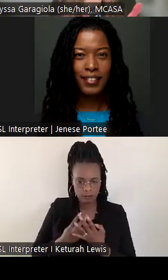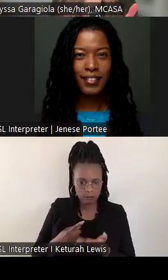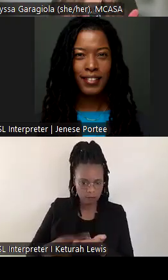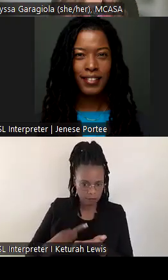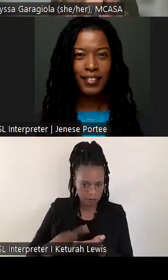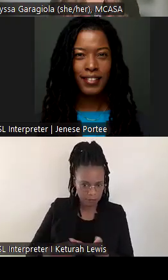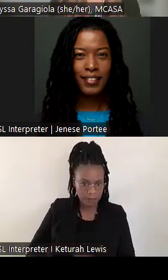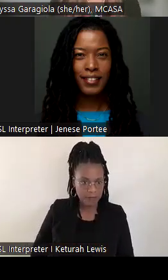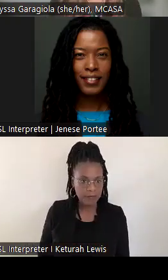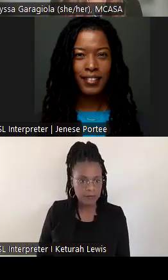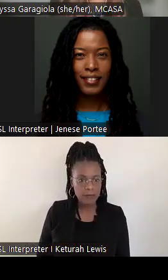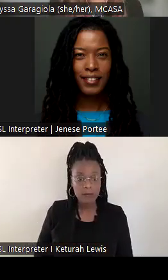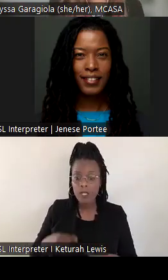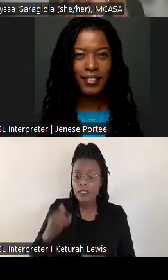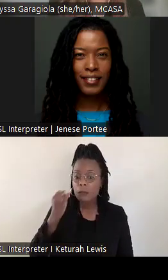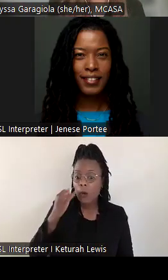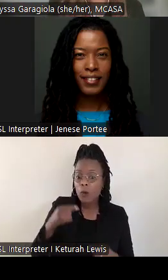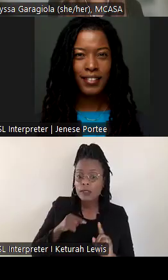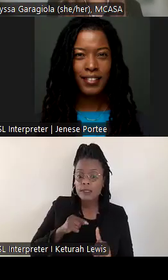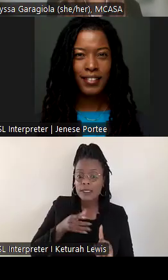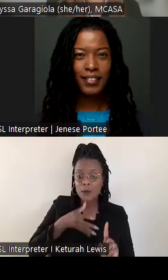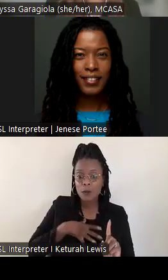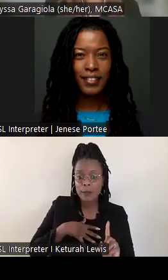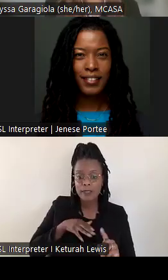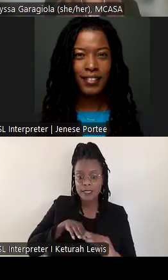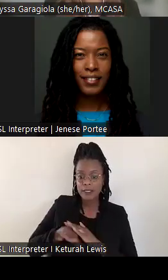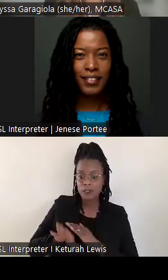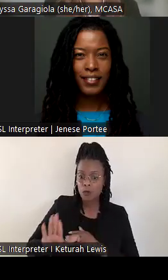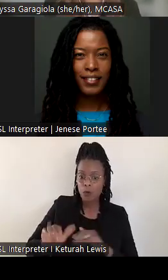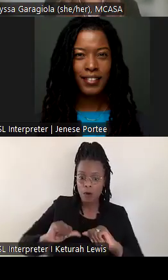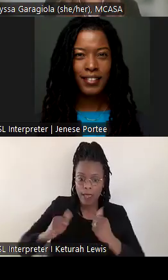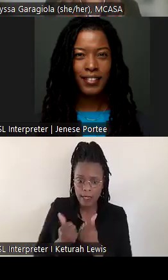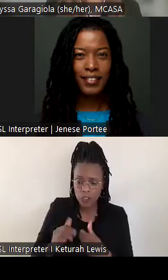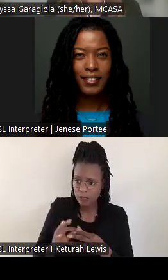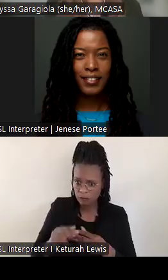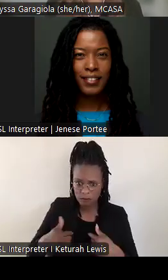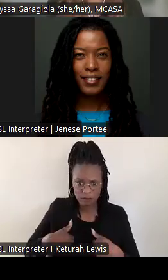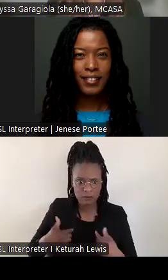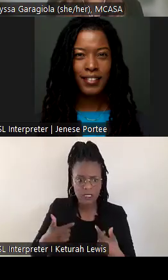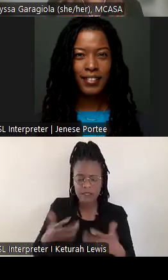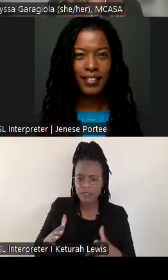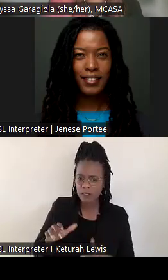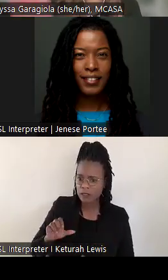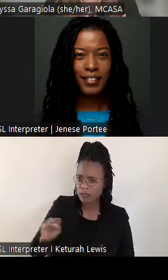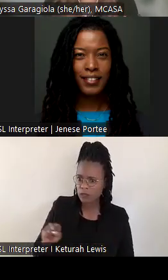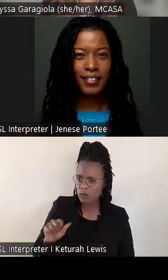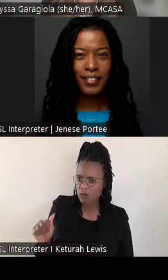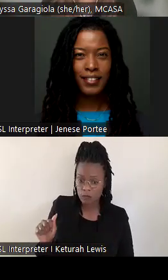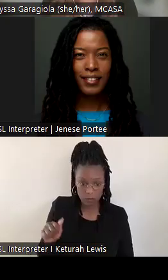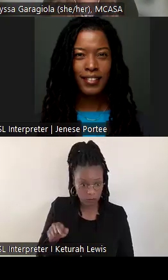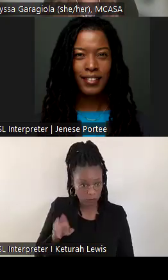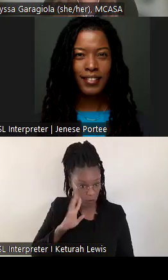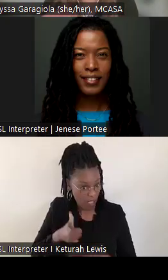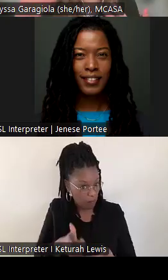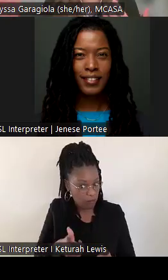So, if this woman walked through your agency's doors and said she was sexually assaulted, would you help her? You don't have to put this in